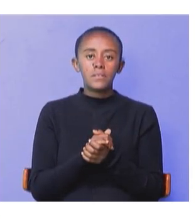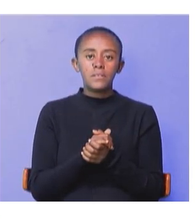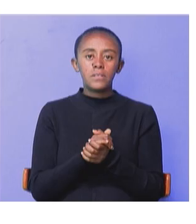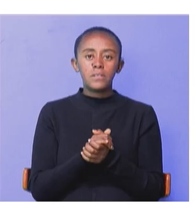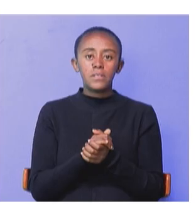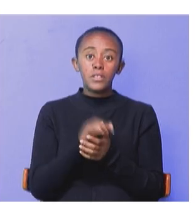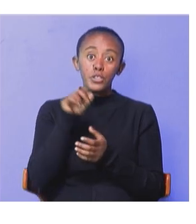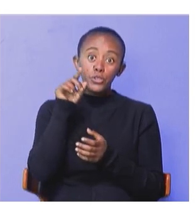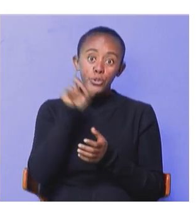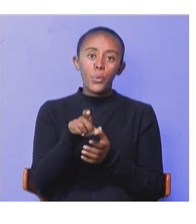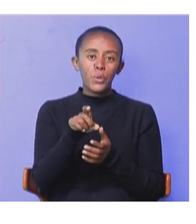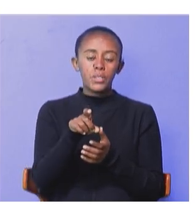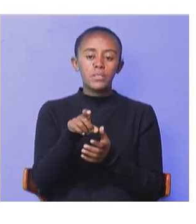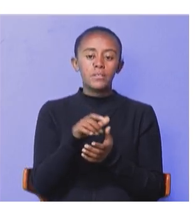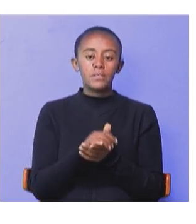should